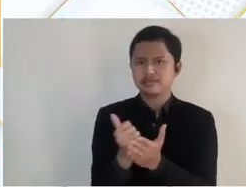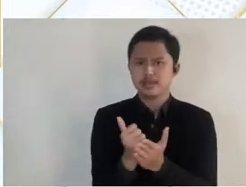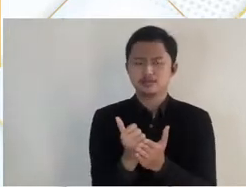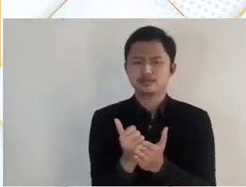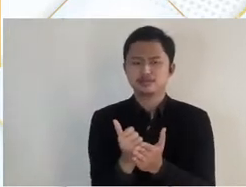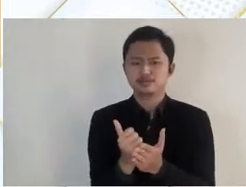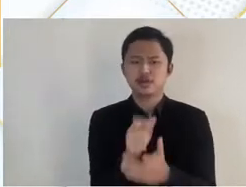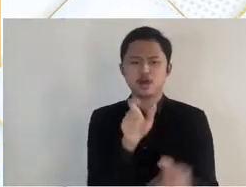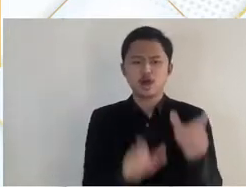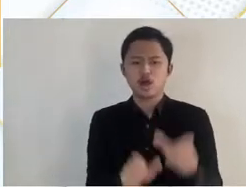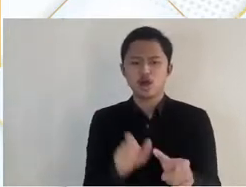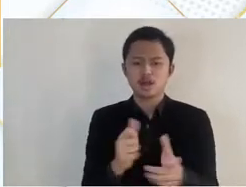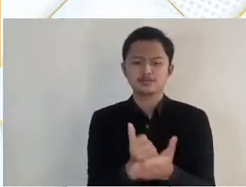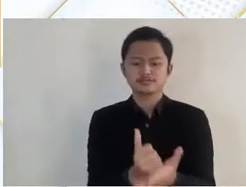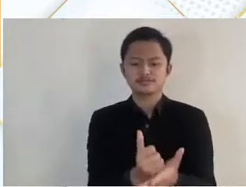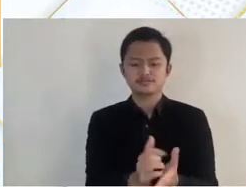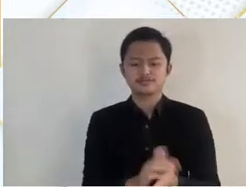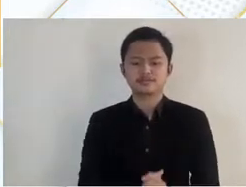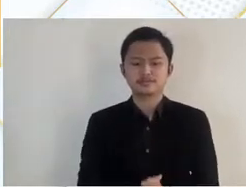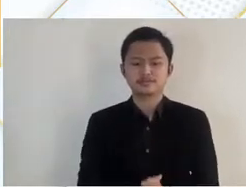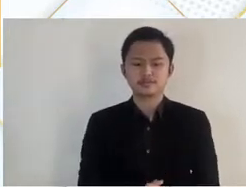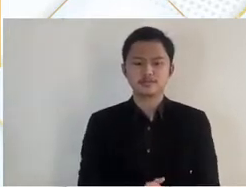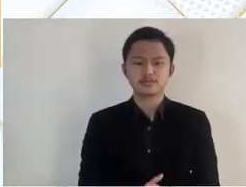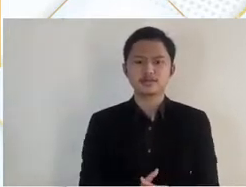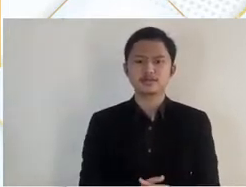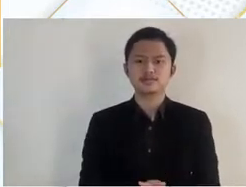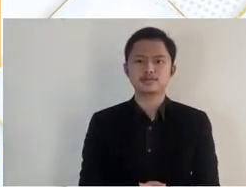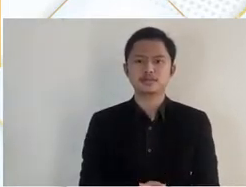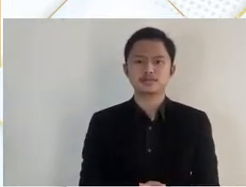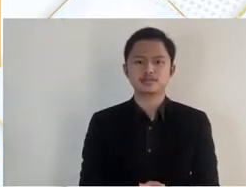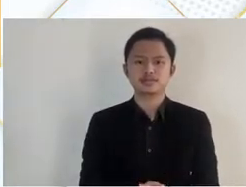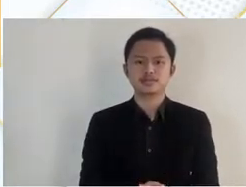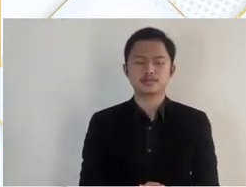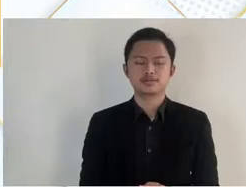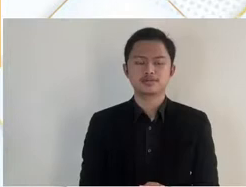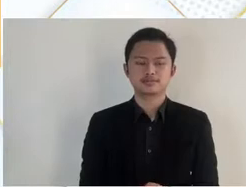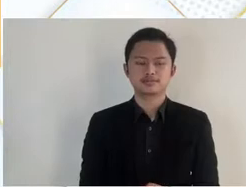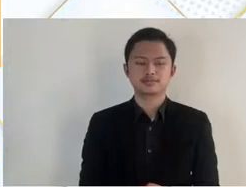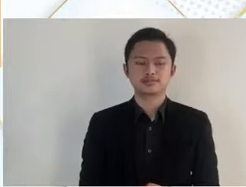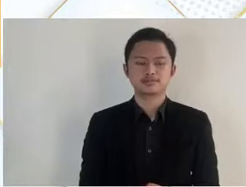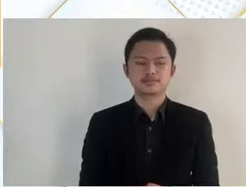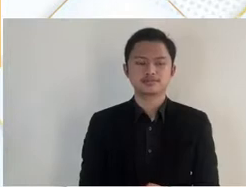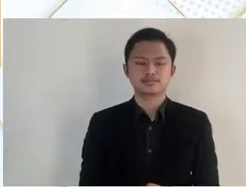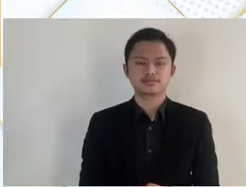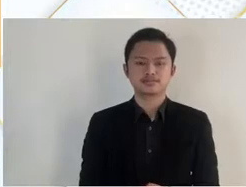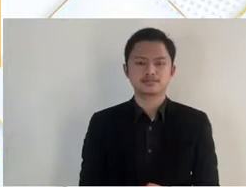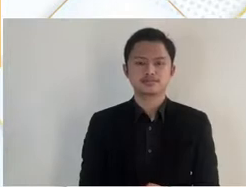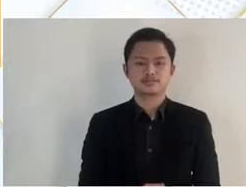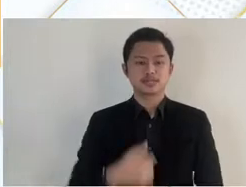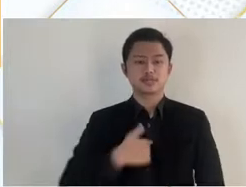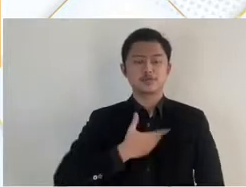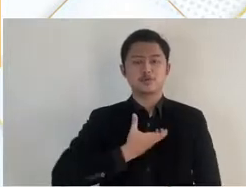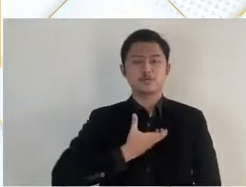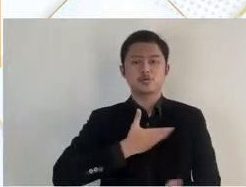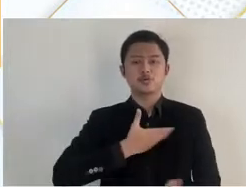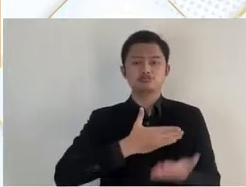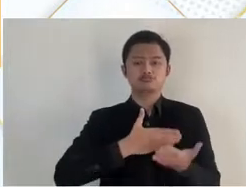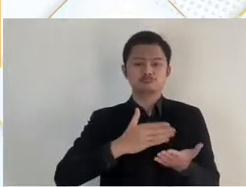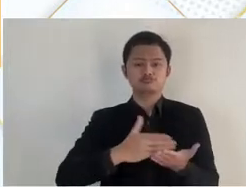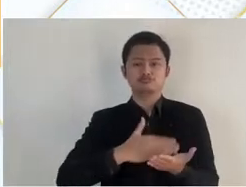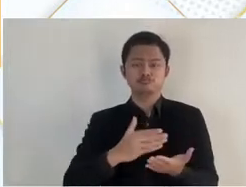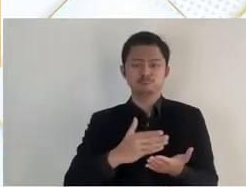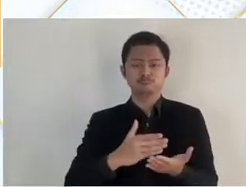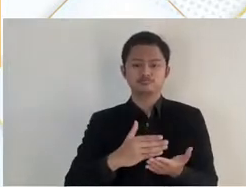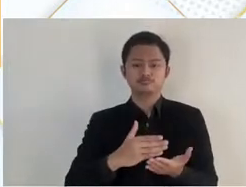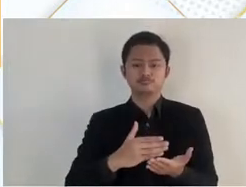civilians. So when this is done, and there are others I'd like to share,